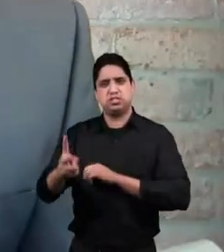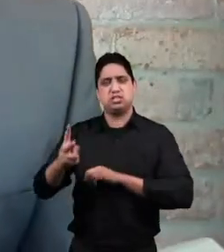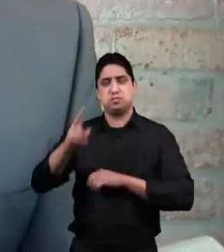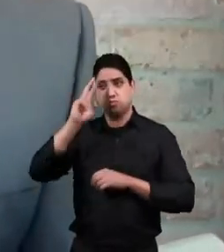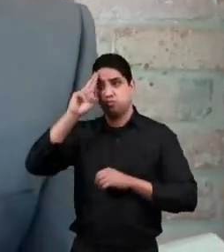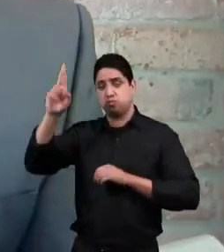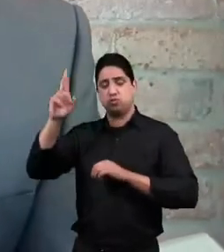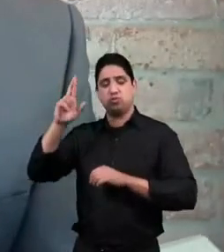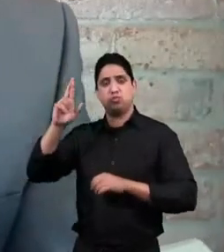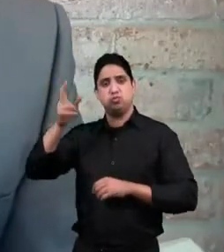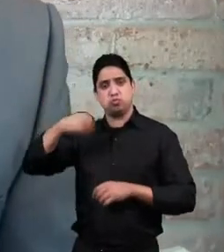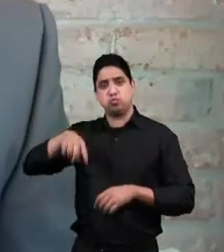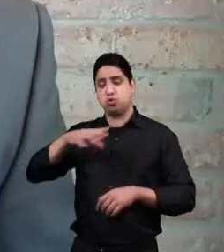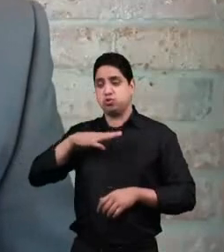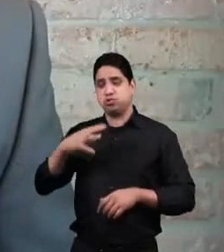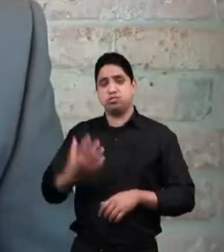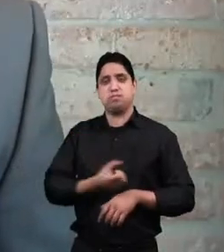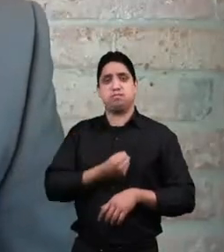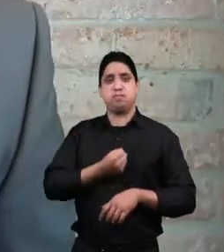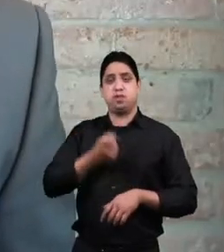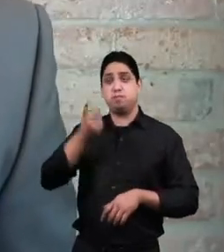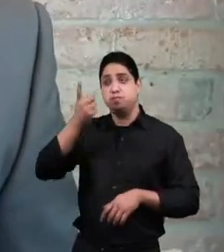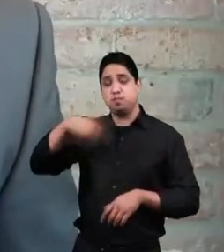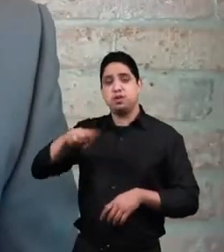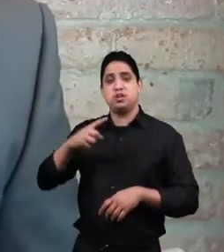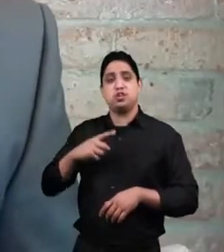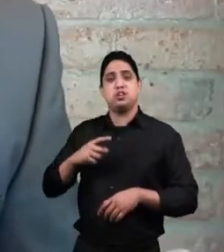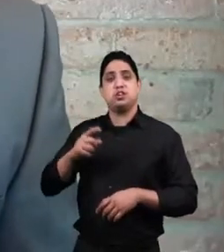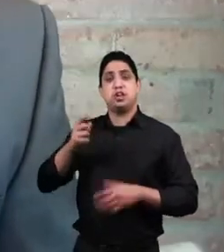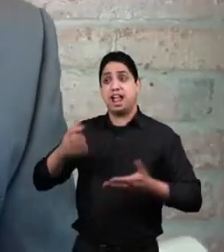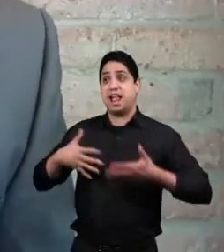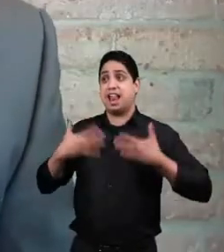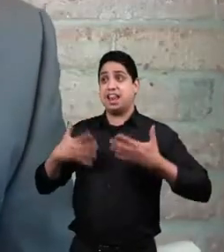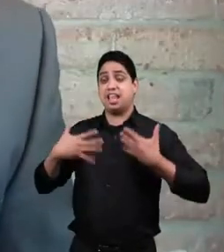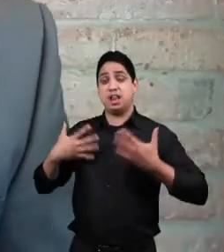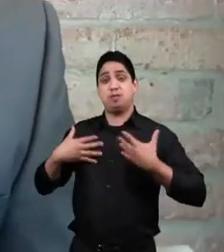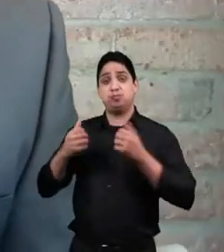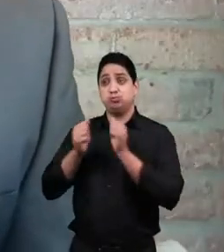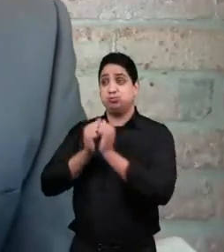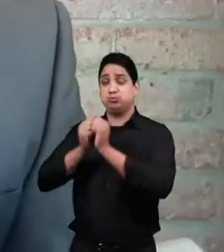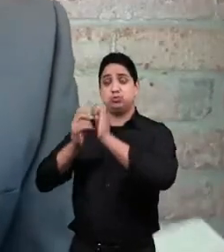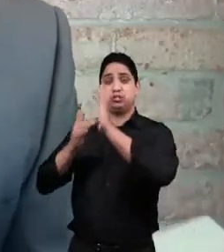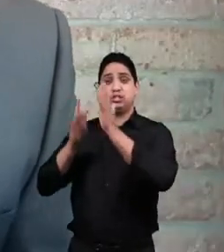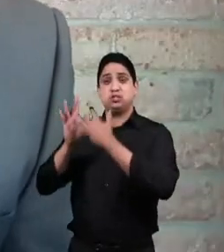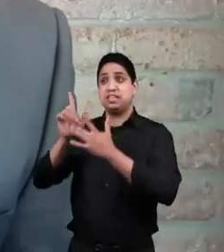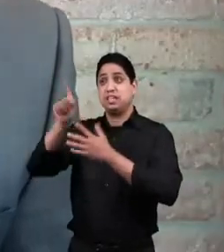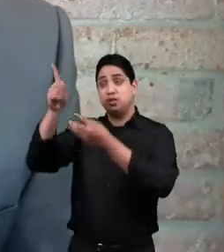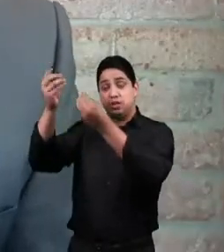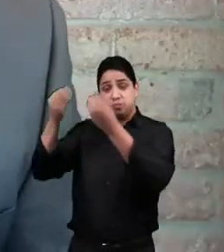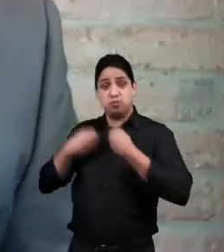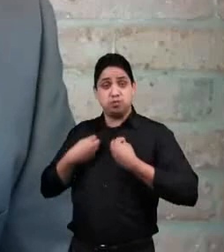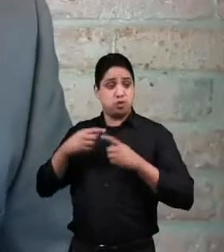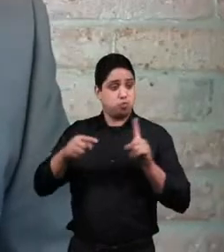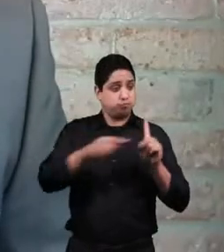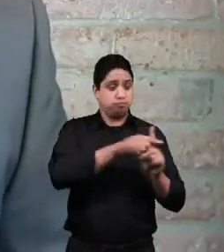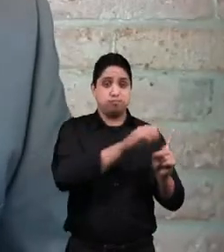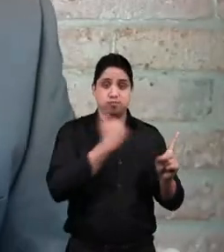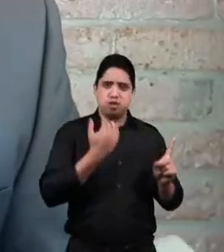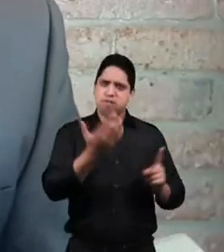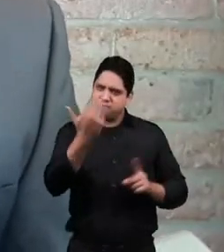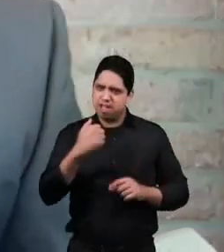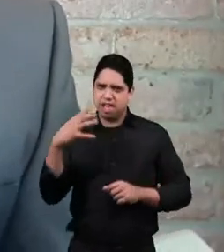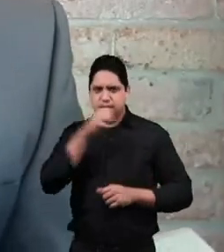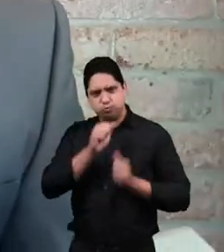the arms of our Savior, to enjoy our salvation which he gave to us on the cross of Calvary.